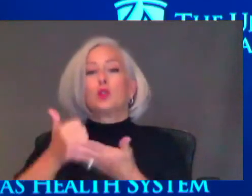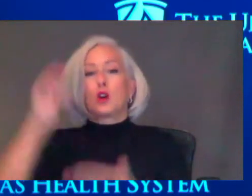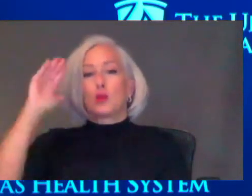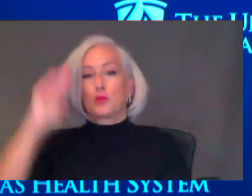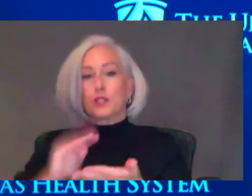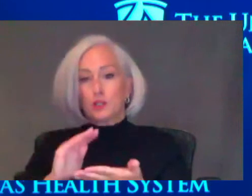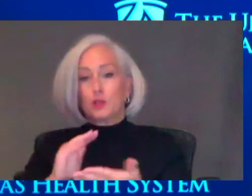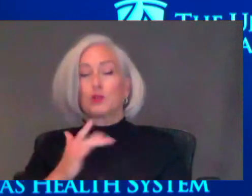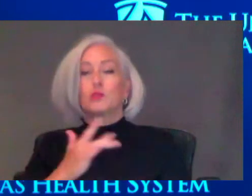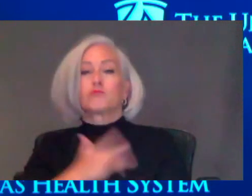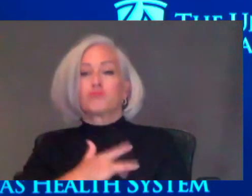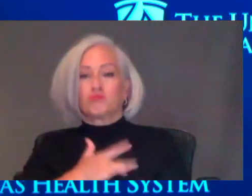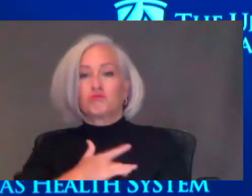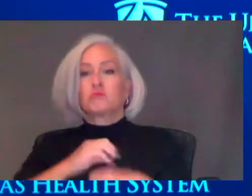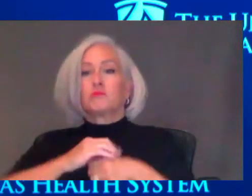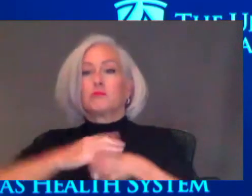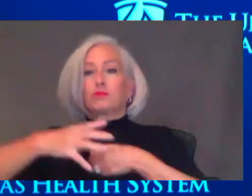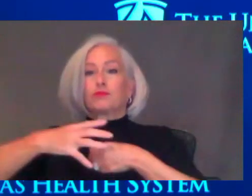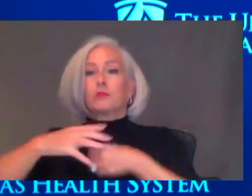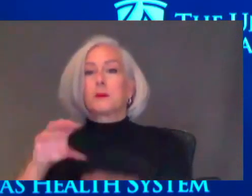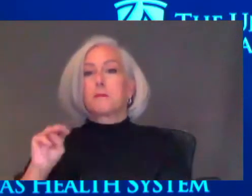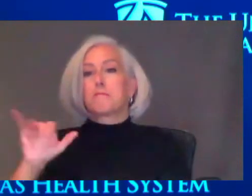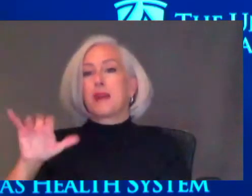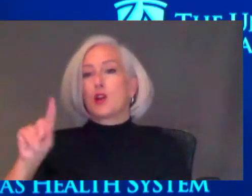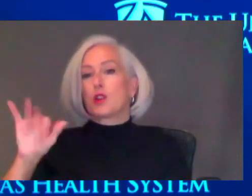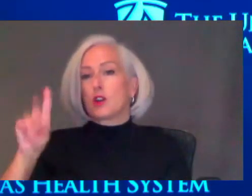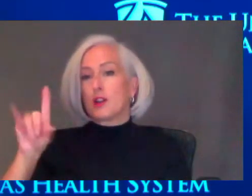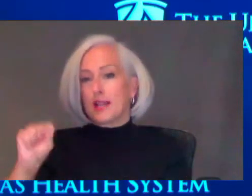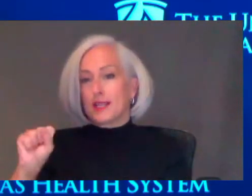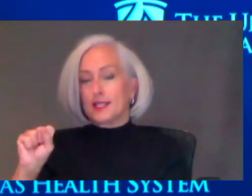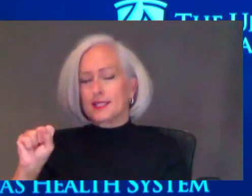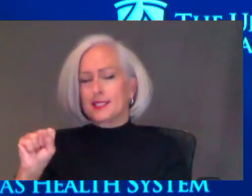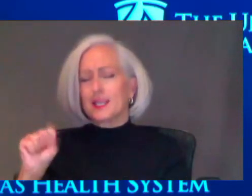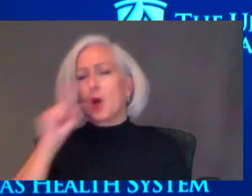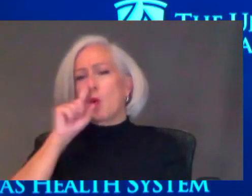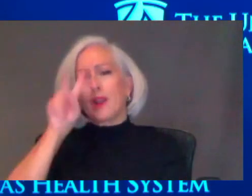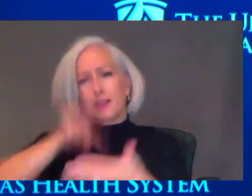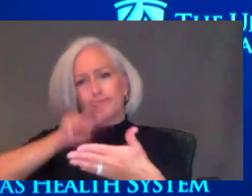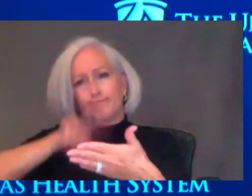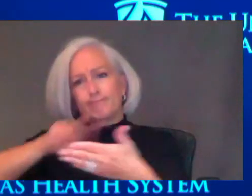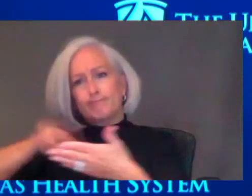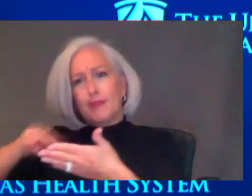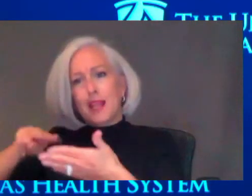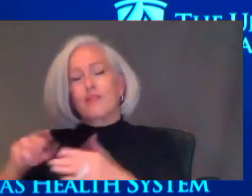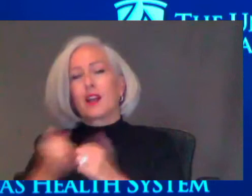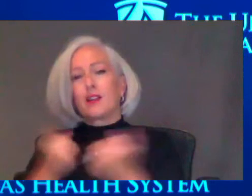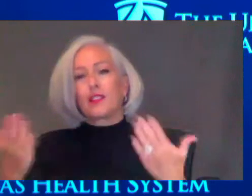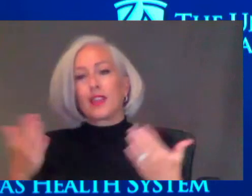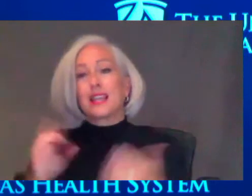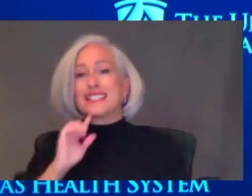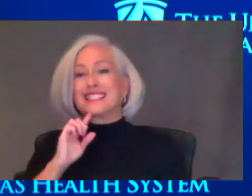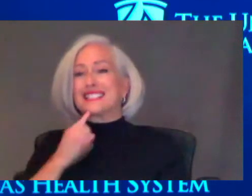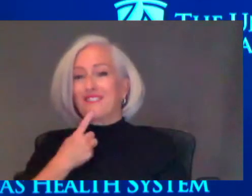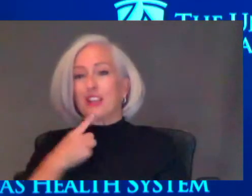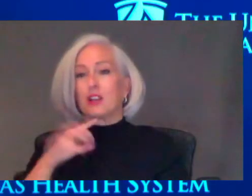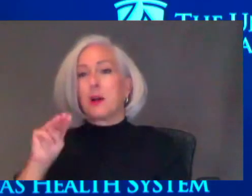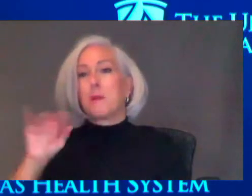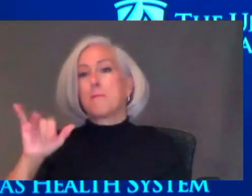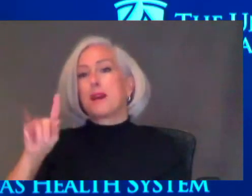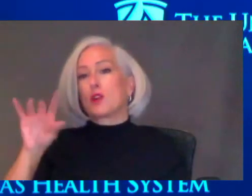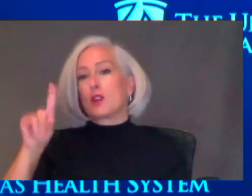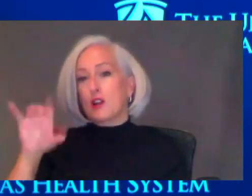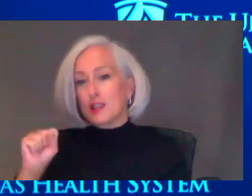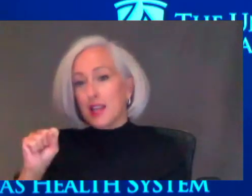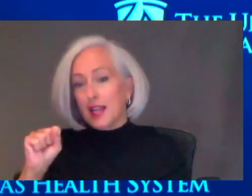be careful on our messaging here. The news media has to be careful on their messaging here. Myocarditis, yes, we heard about this yesterday